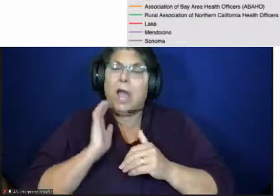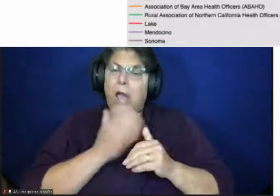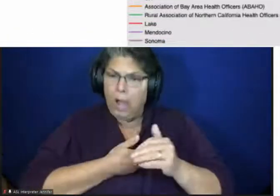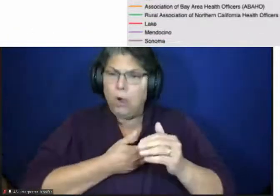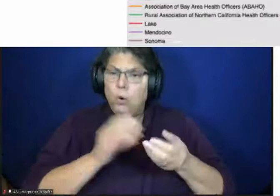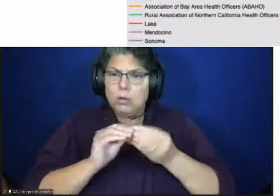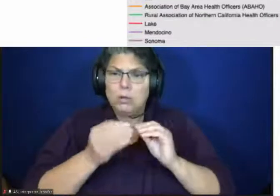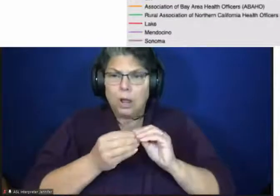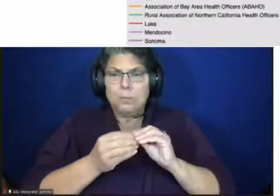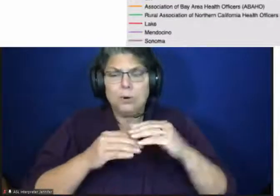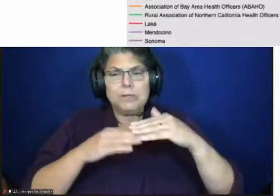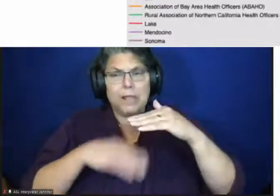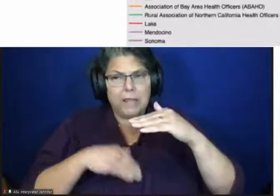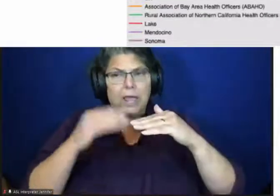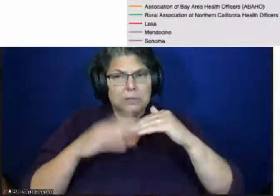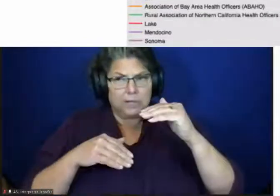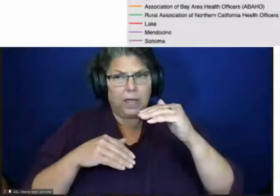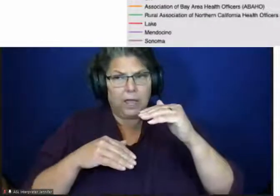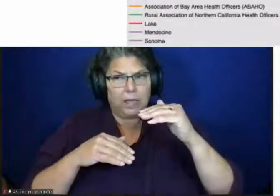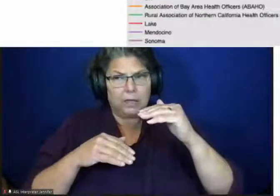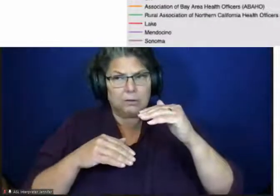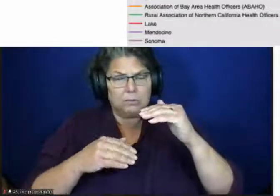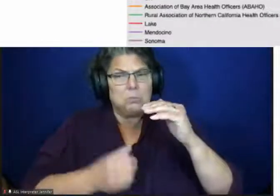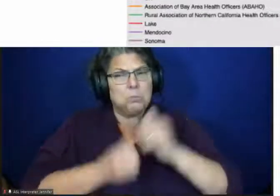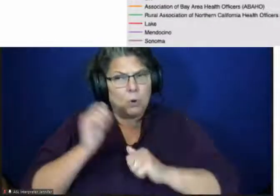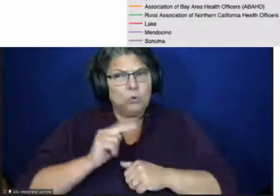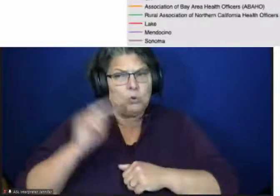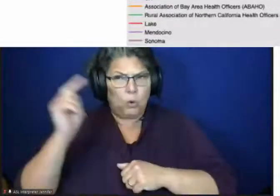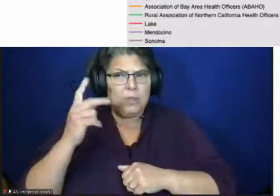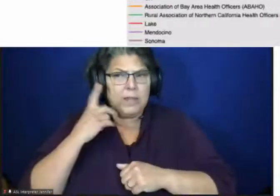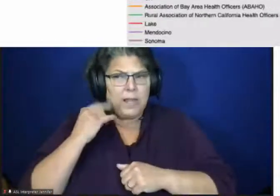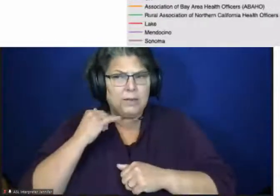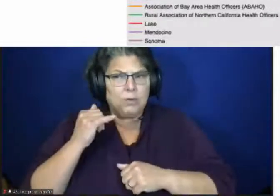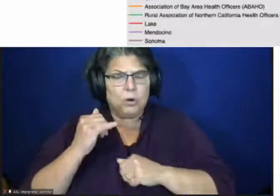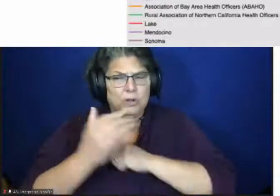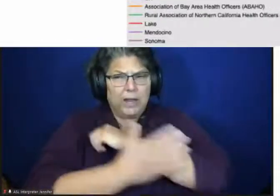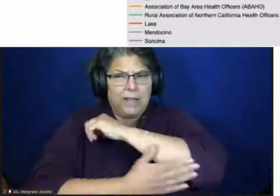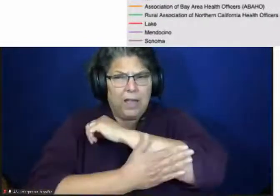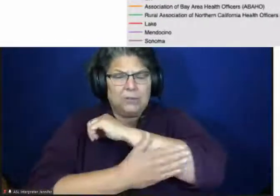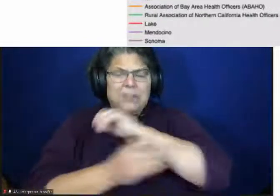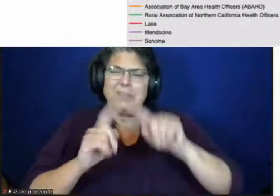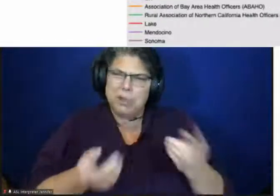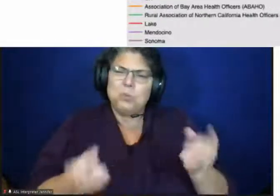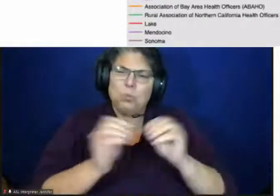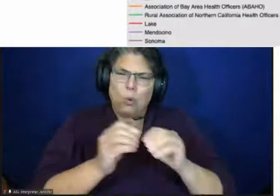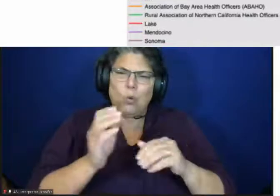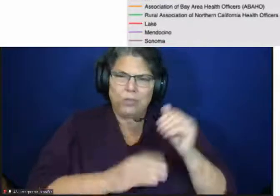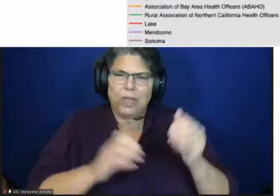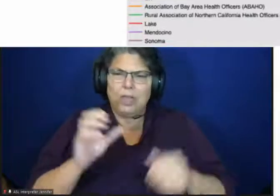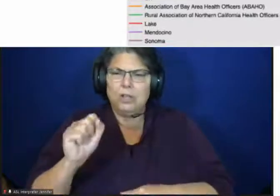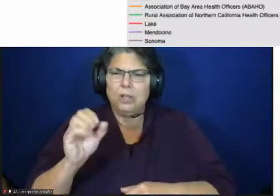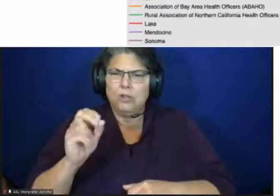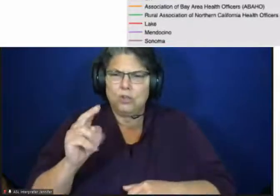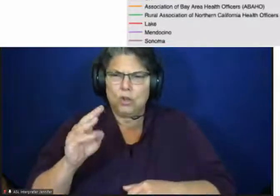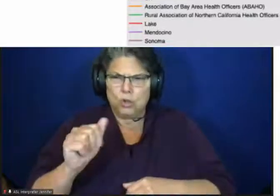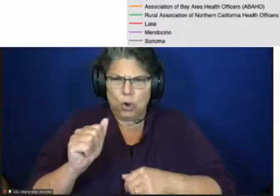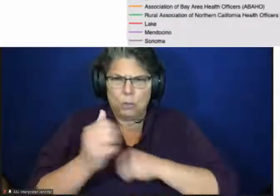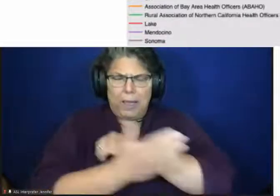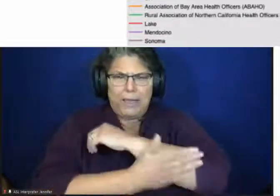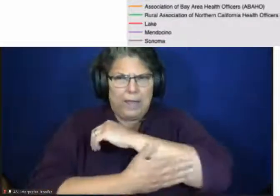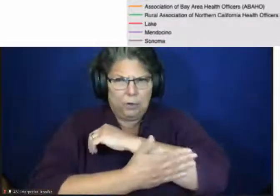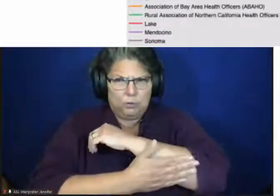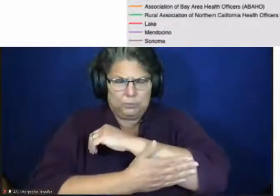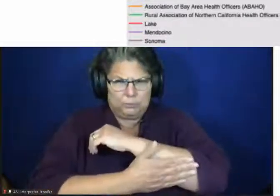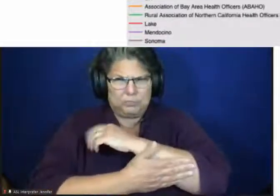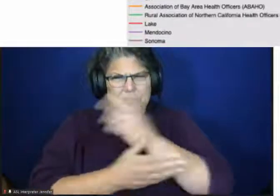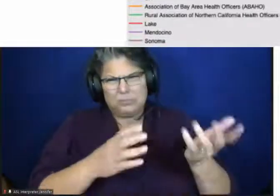general Rancho or Northern California counties, but clearly higher than Sonoma County, which is in the